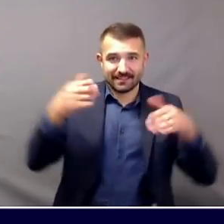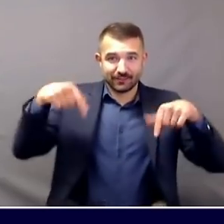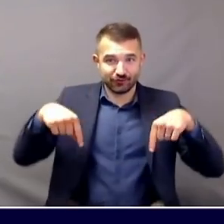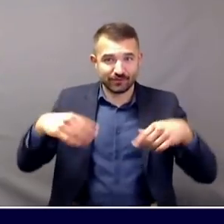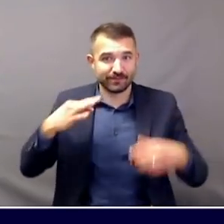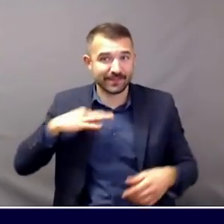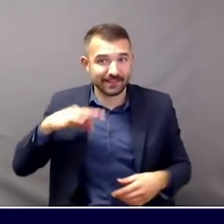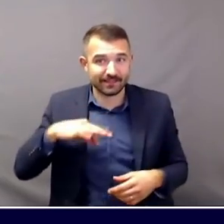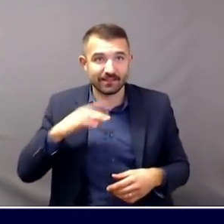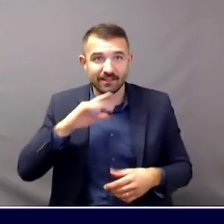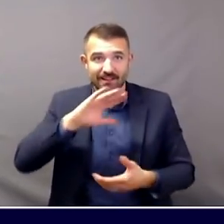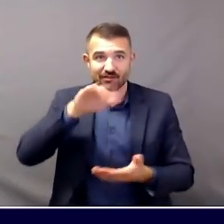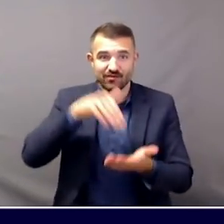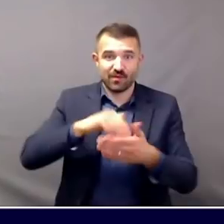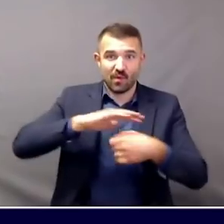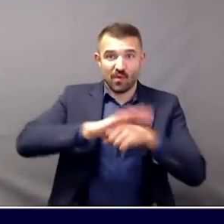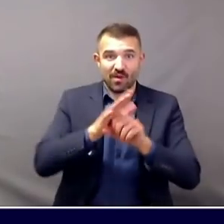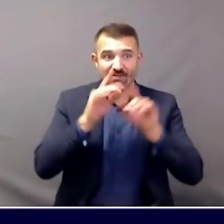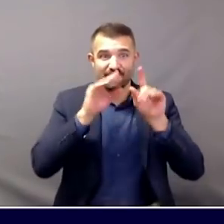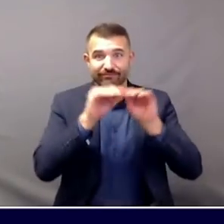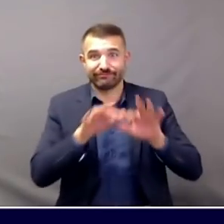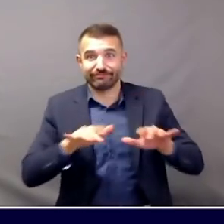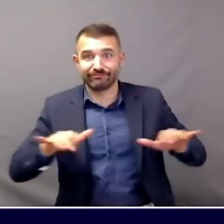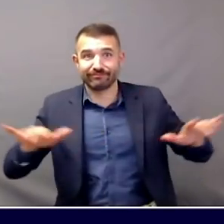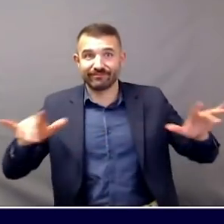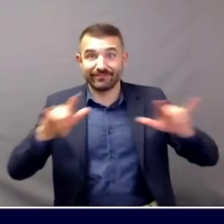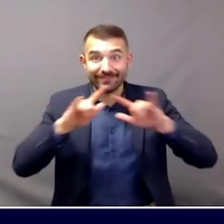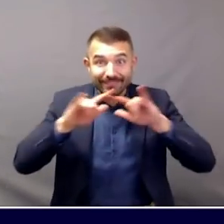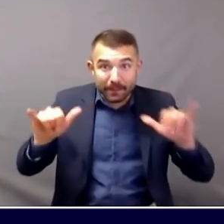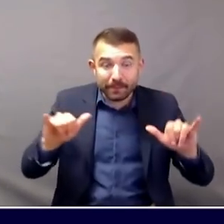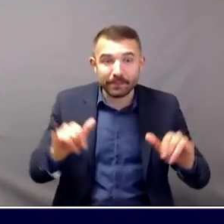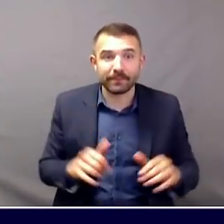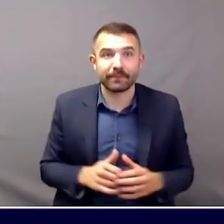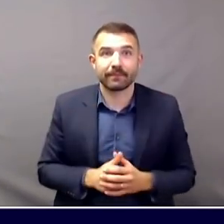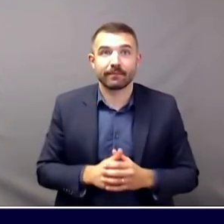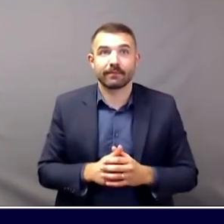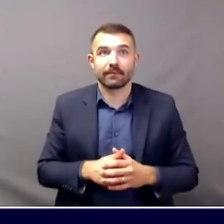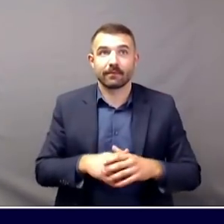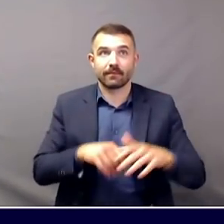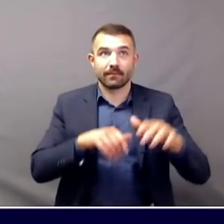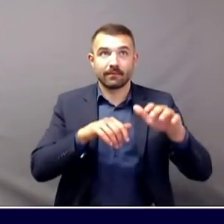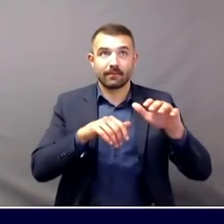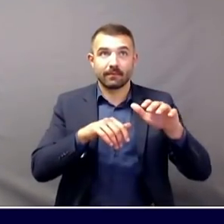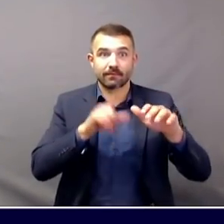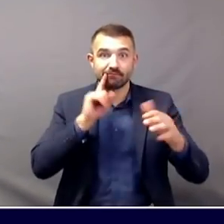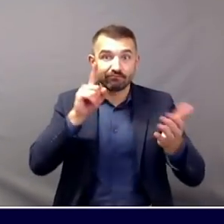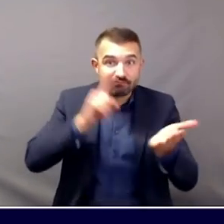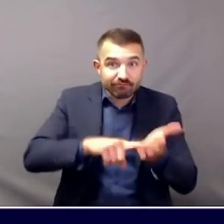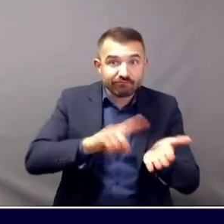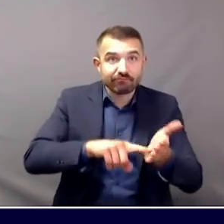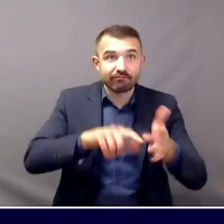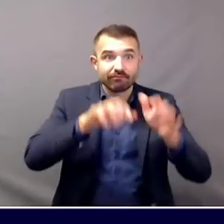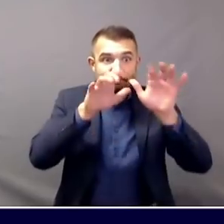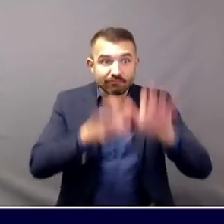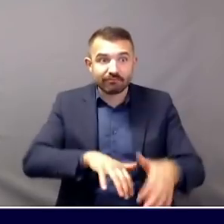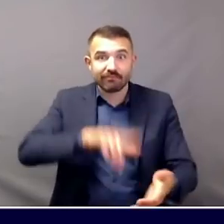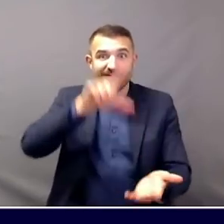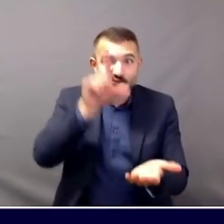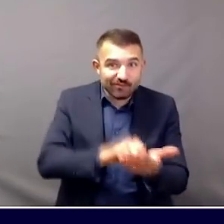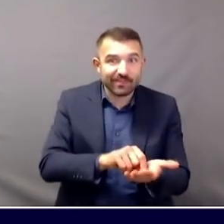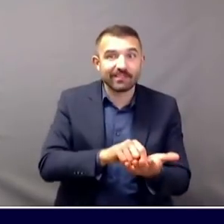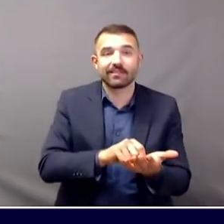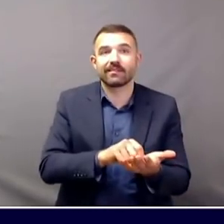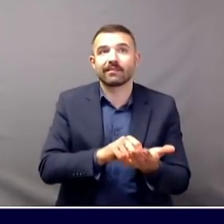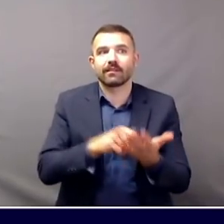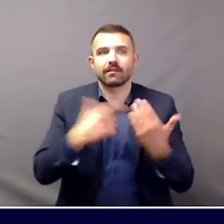on, were also simultaneously able to write up our findings and publish them in what in the public health and epidemiology world